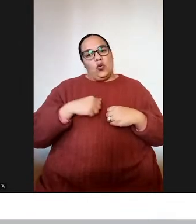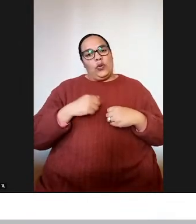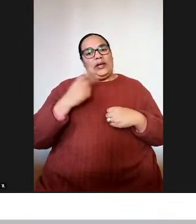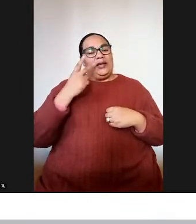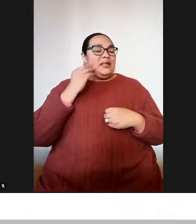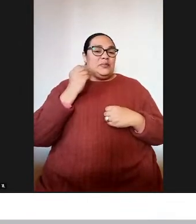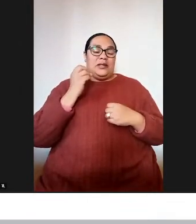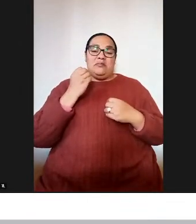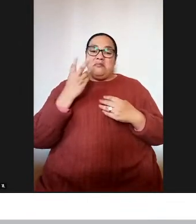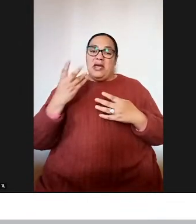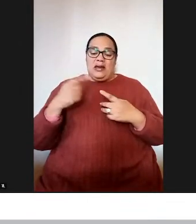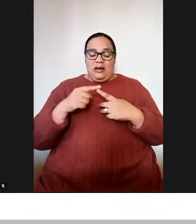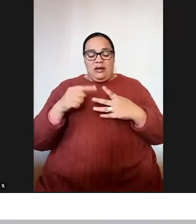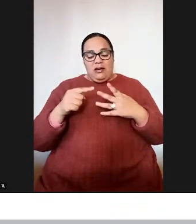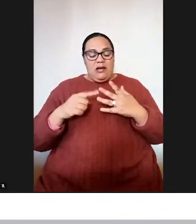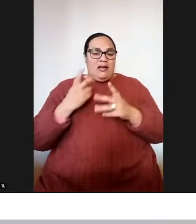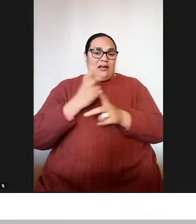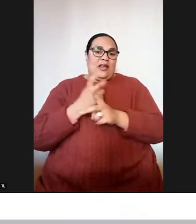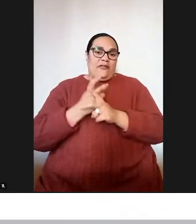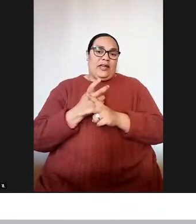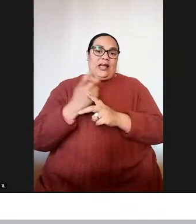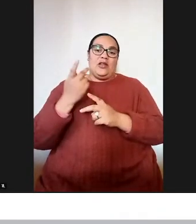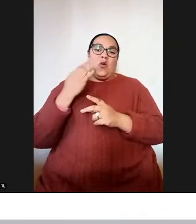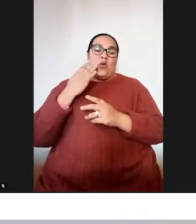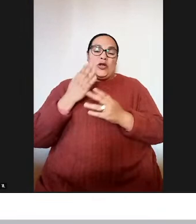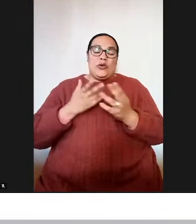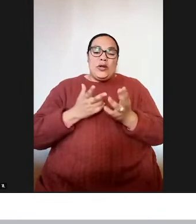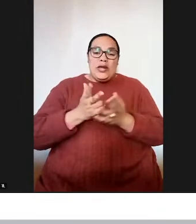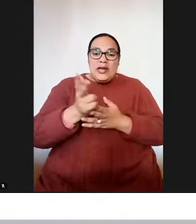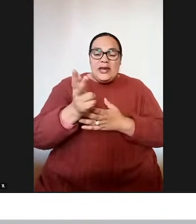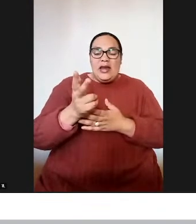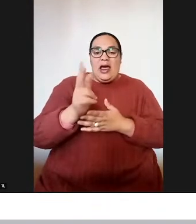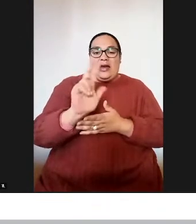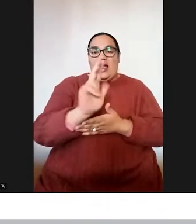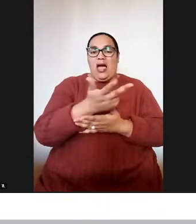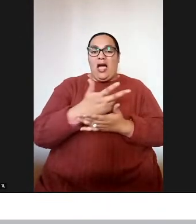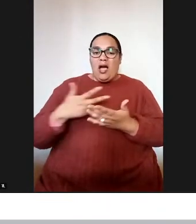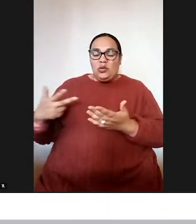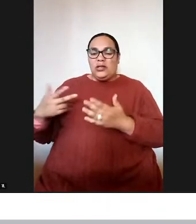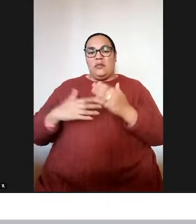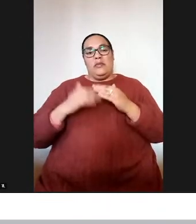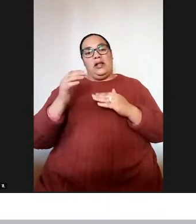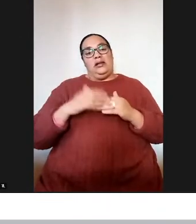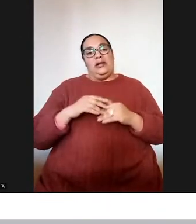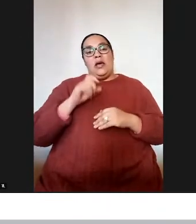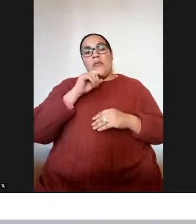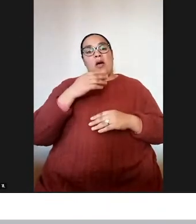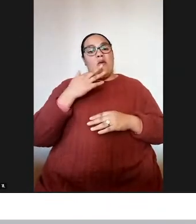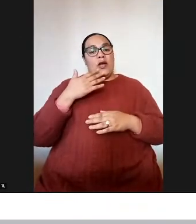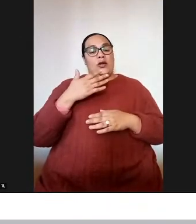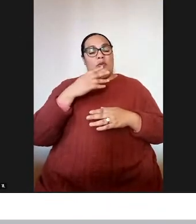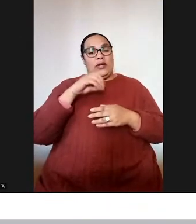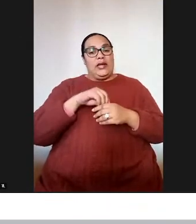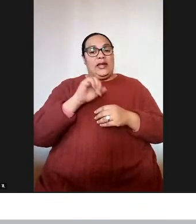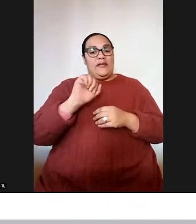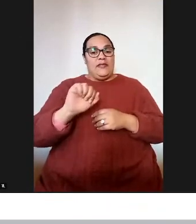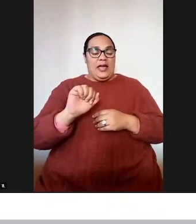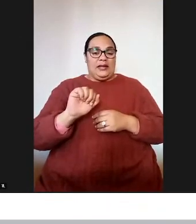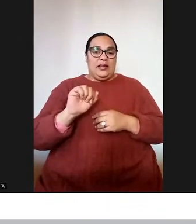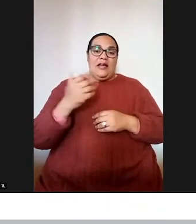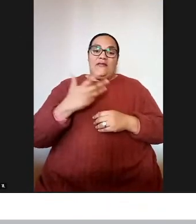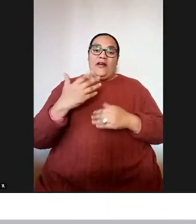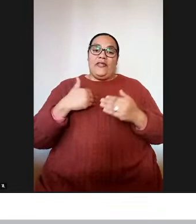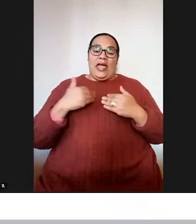many difficulties coming in and outside. When we were inducted in the 5th